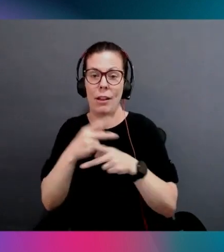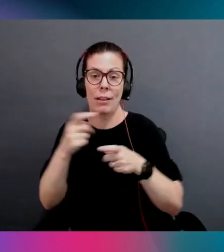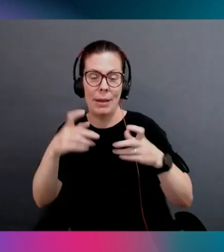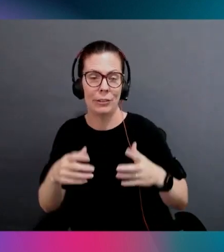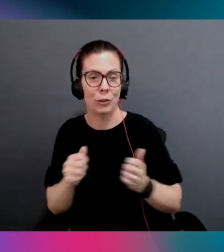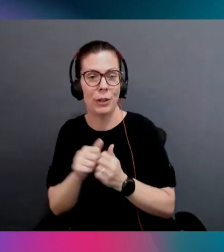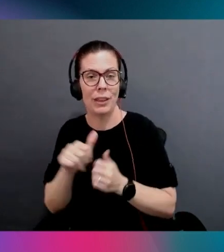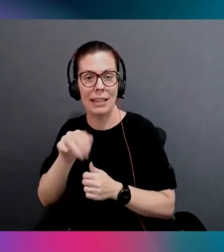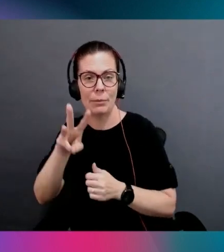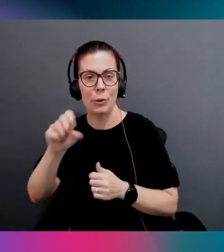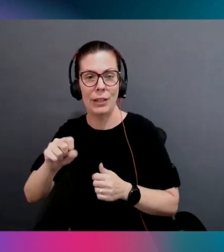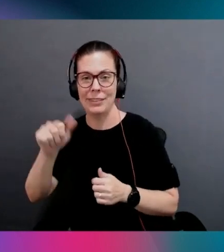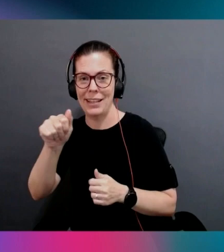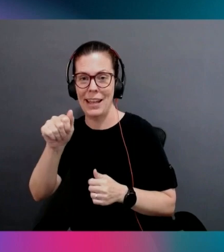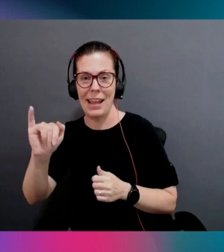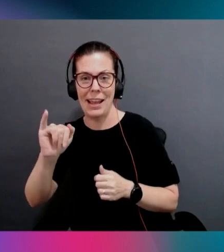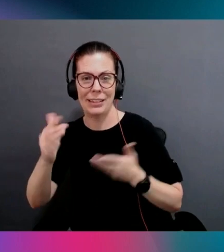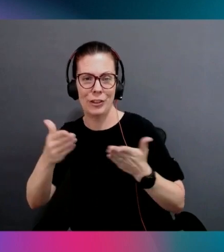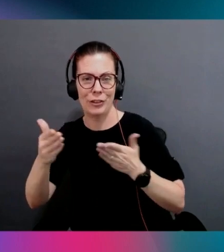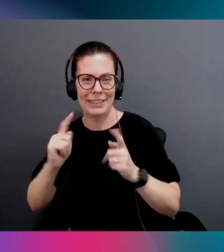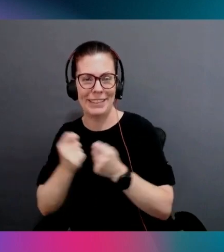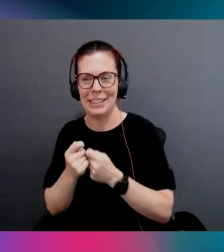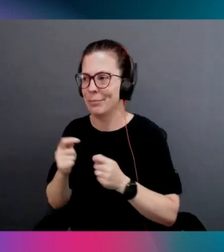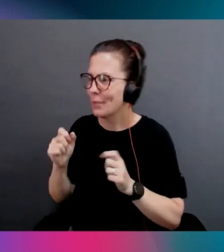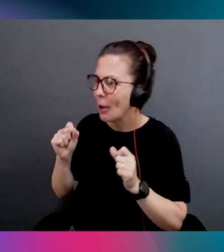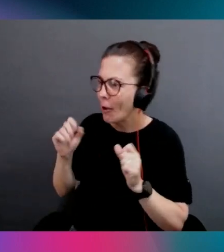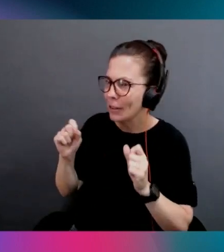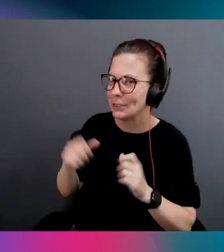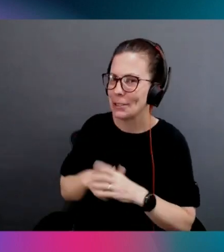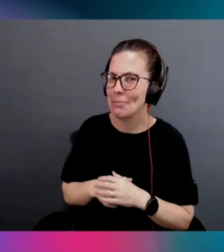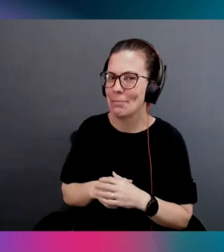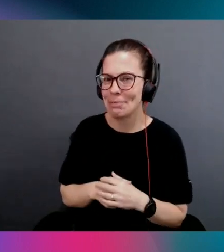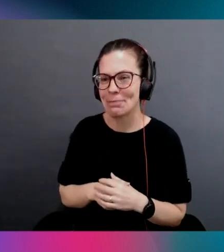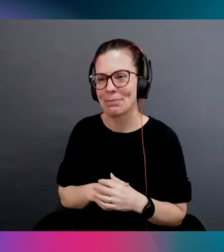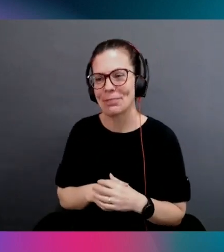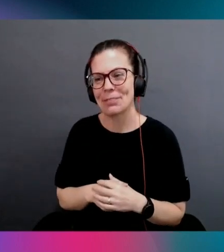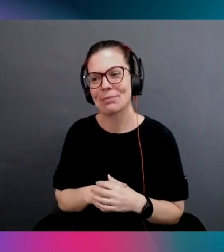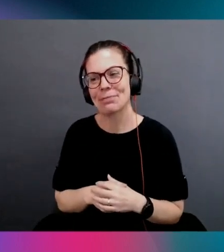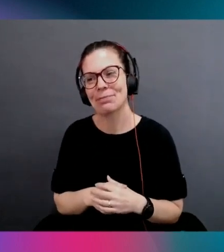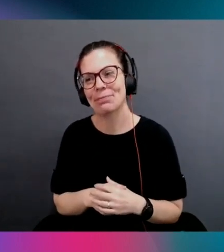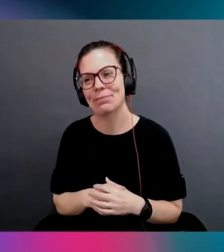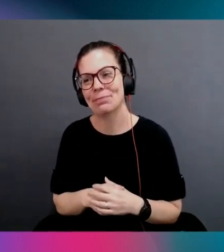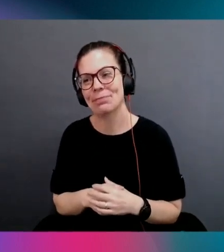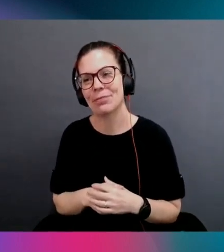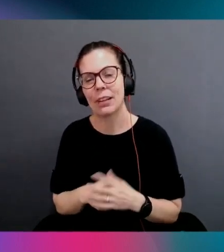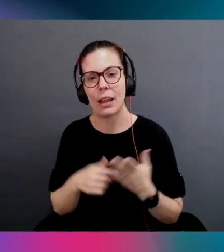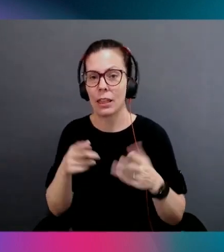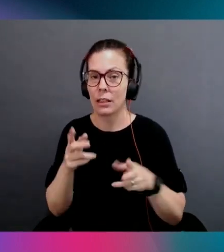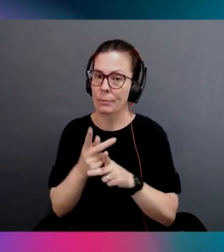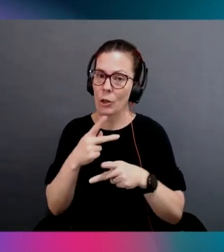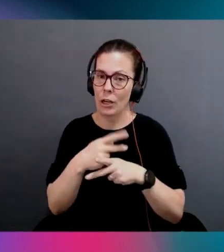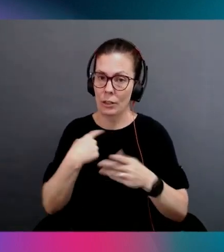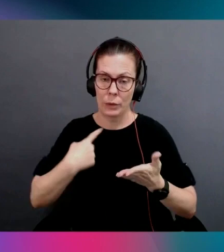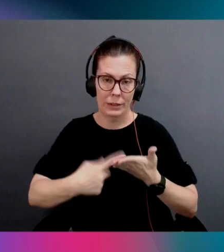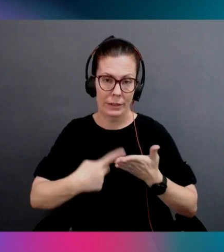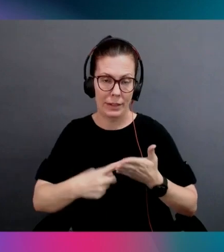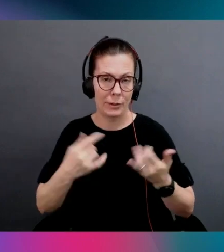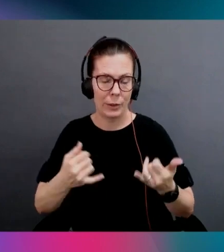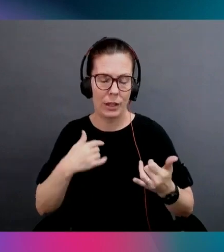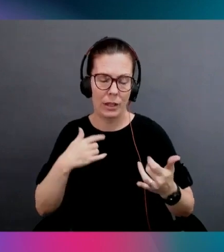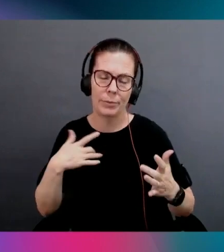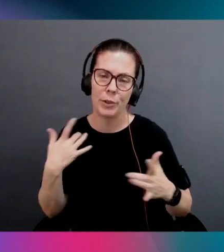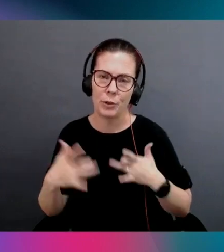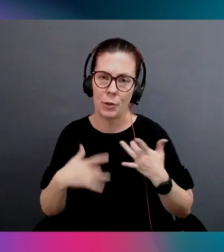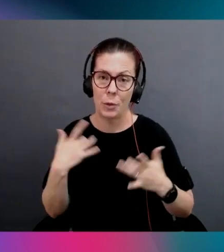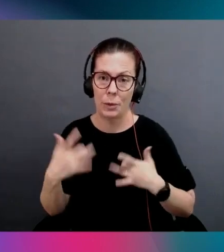team. Awesome. Awesome. So, I mean, this product that we're going to talk about today, I'm super excited about it.